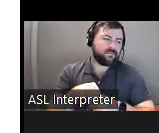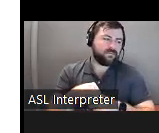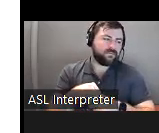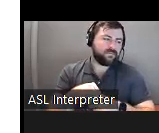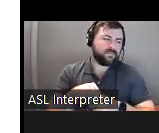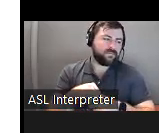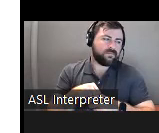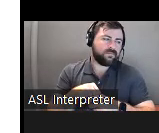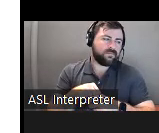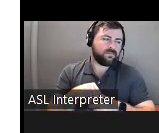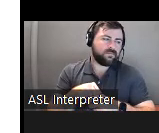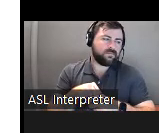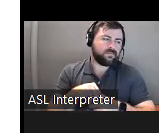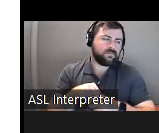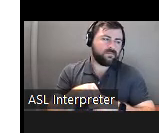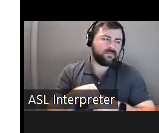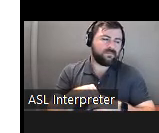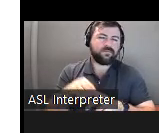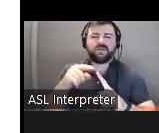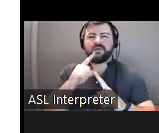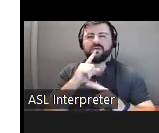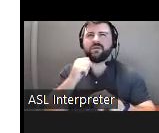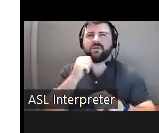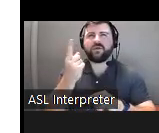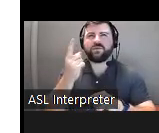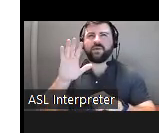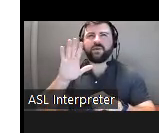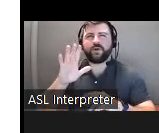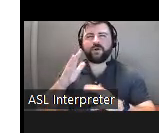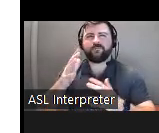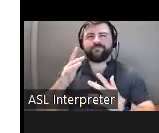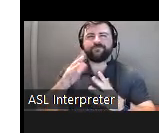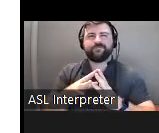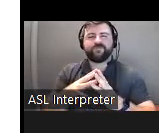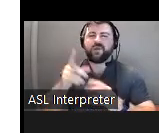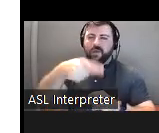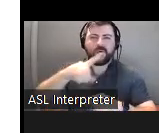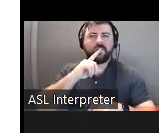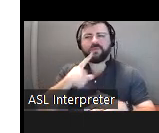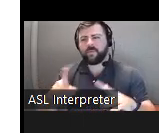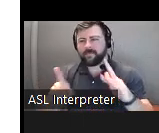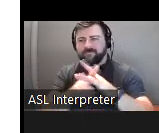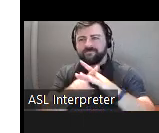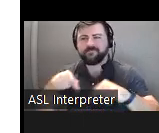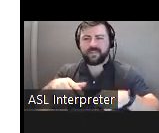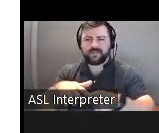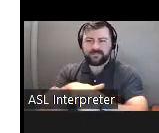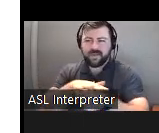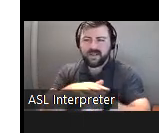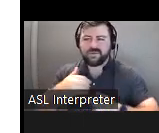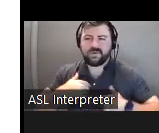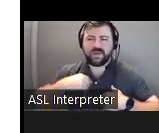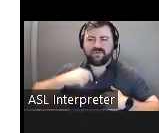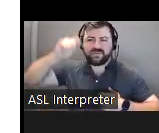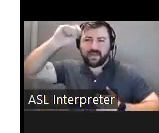how can I say it? Not someone in her stature, but you guys, you come in to these spaces and you have these hats